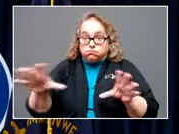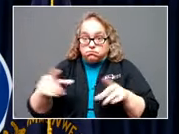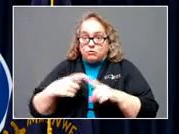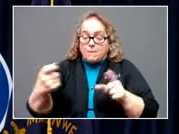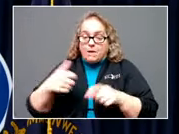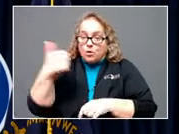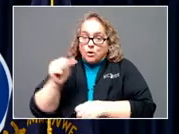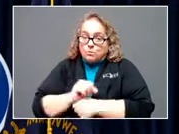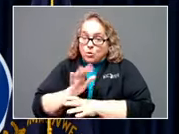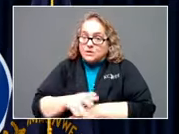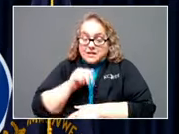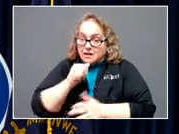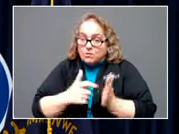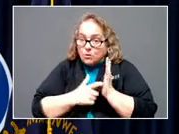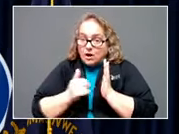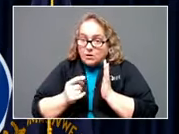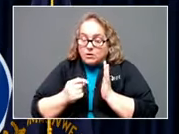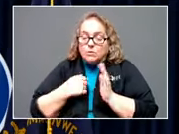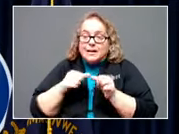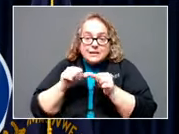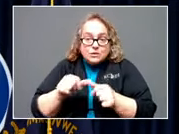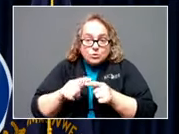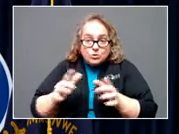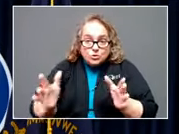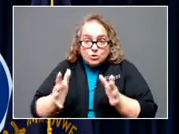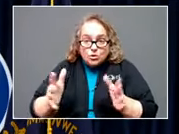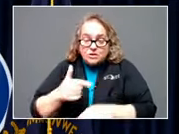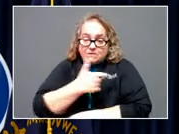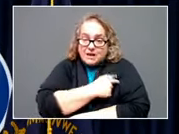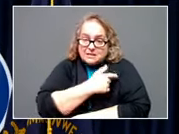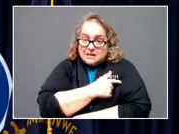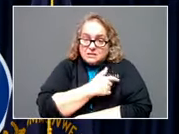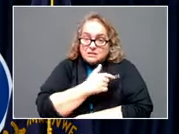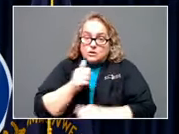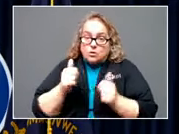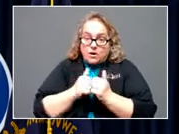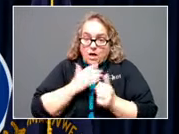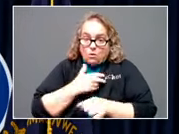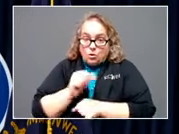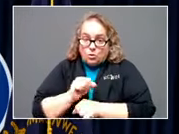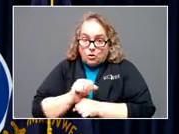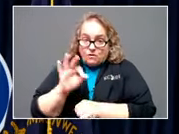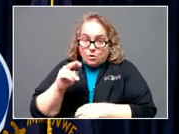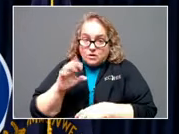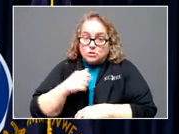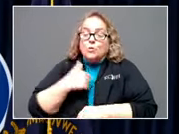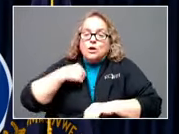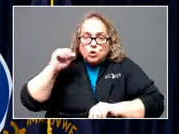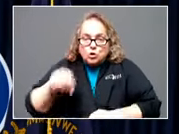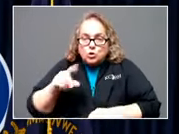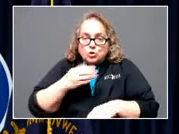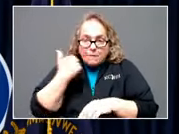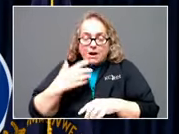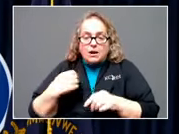We continue to urge vaccinations amongst our workforce. I think we could do better, and we'll continue to push